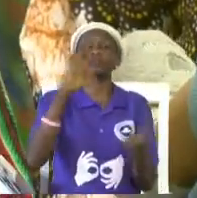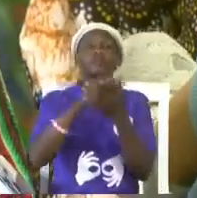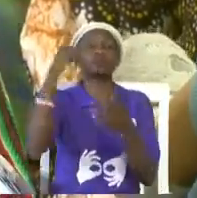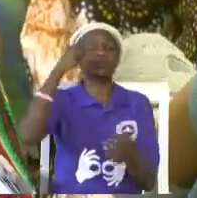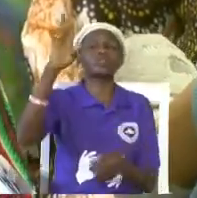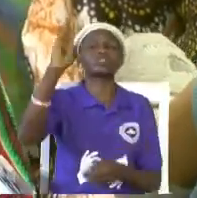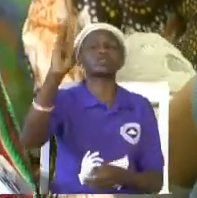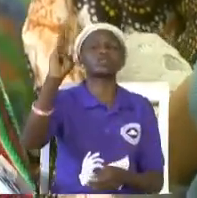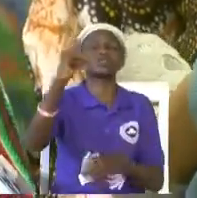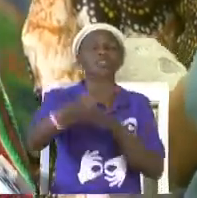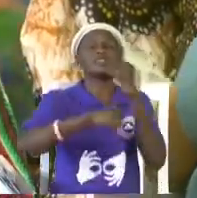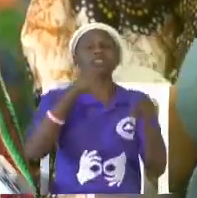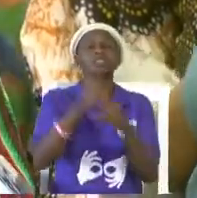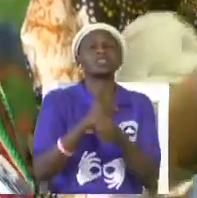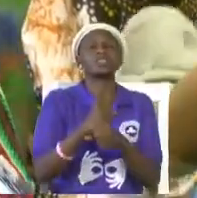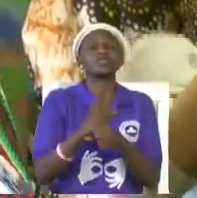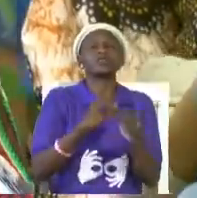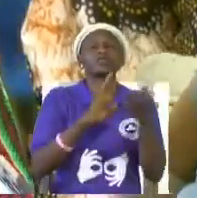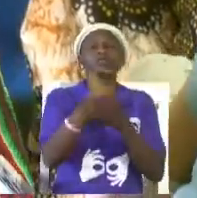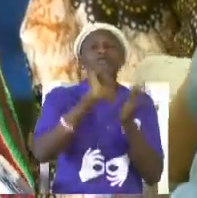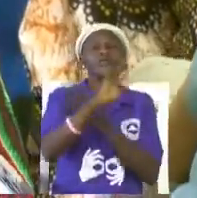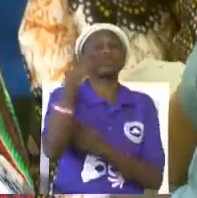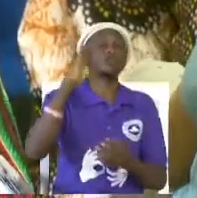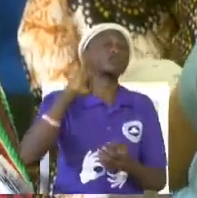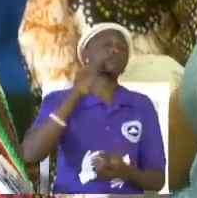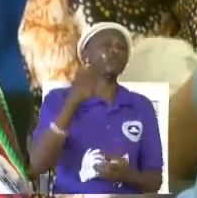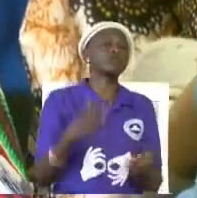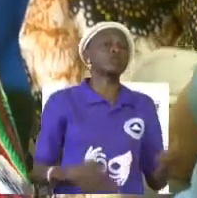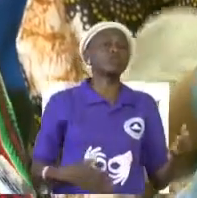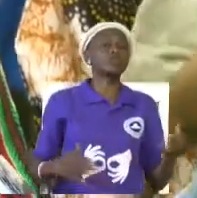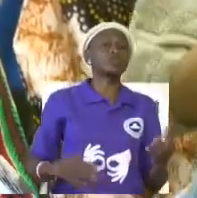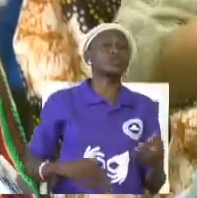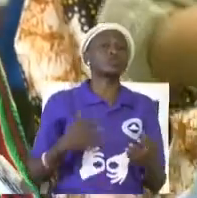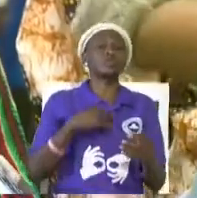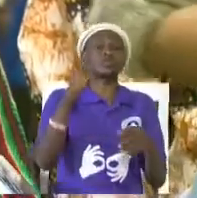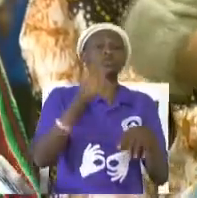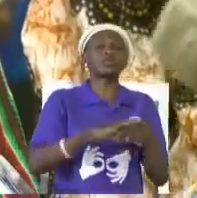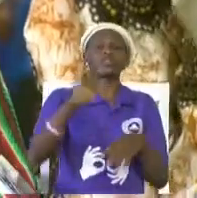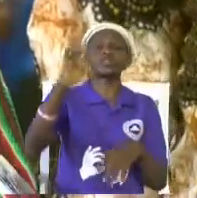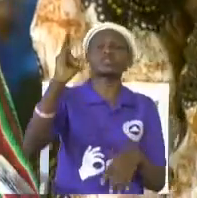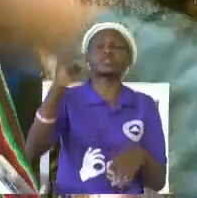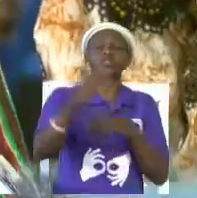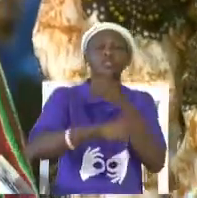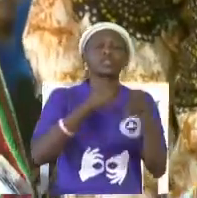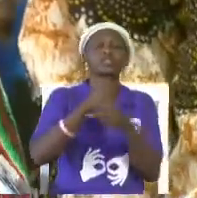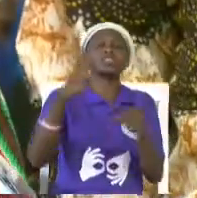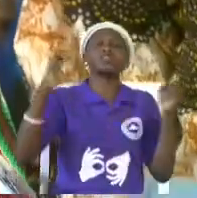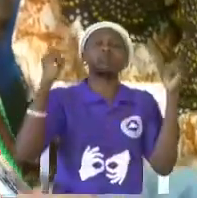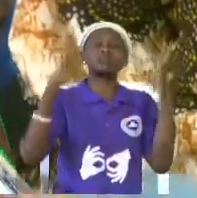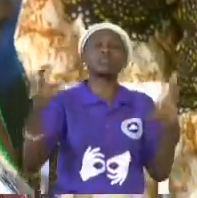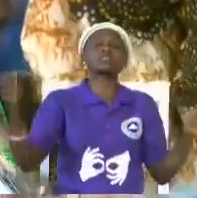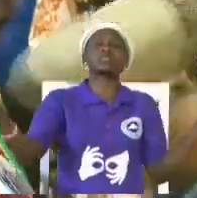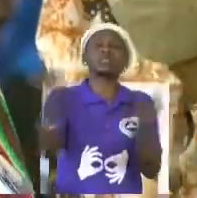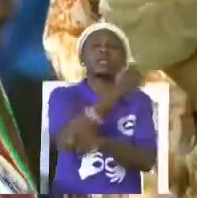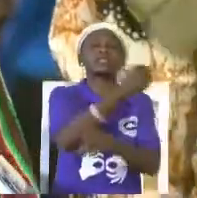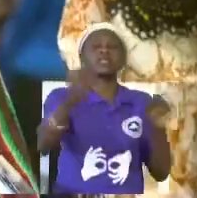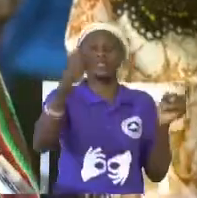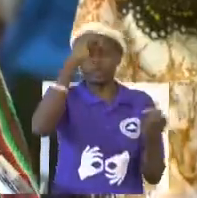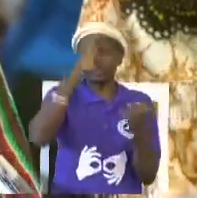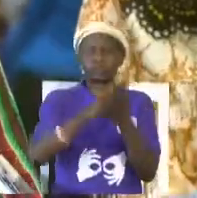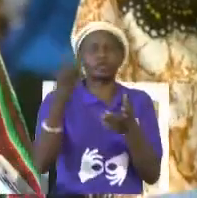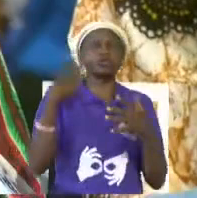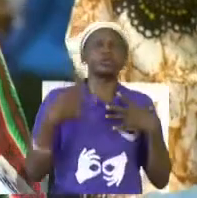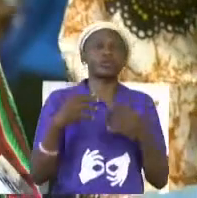years, believing God for the fruit of the womb. In the course of the 17 years, there were so many attacks. My husband was sick and